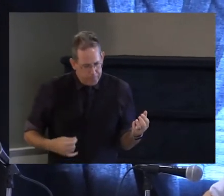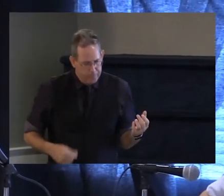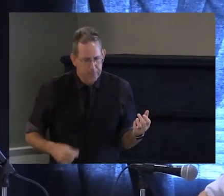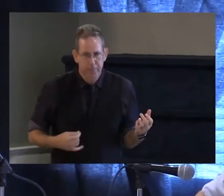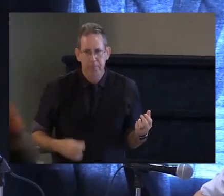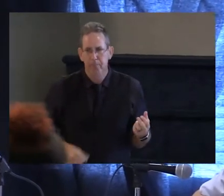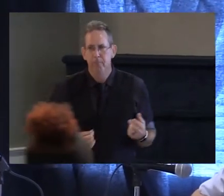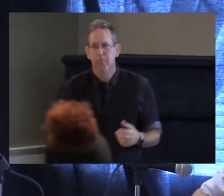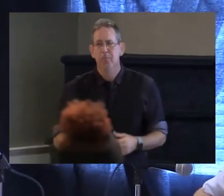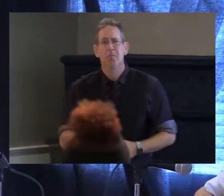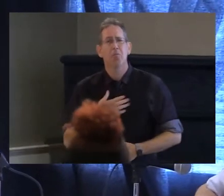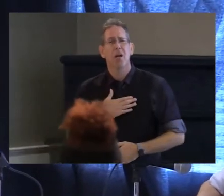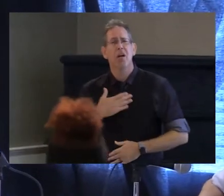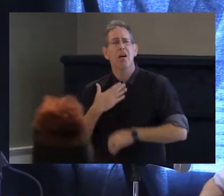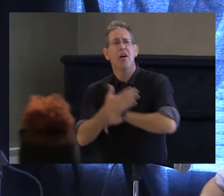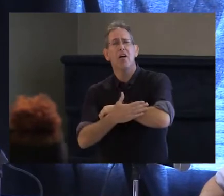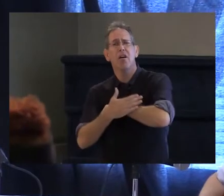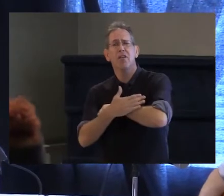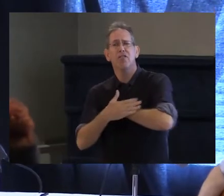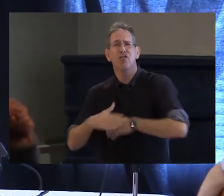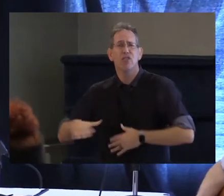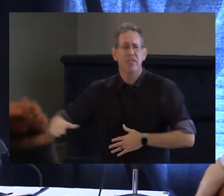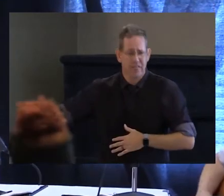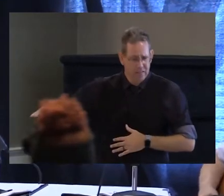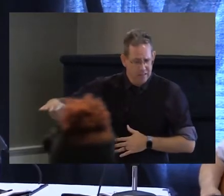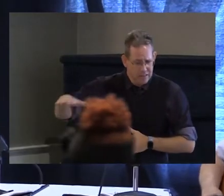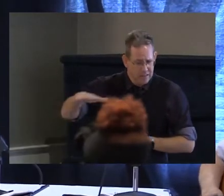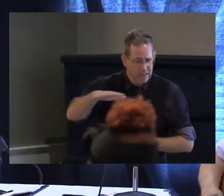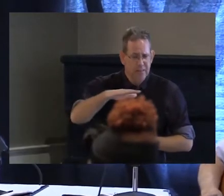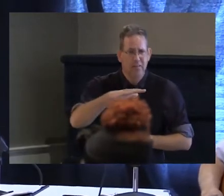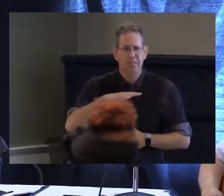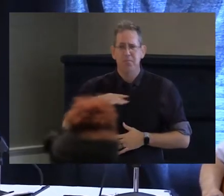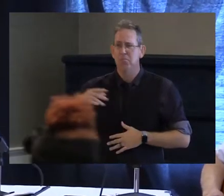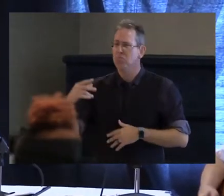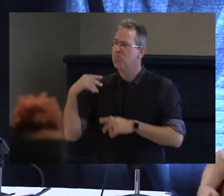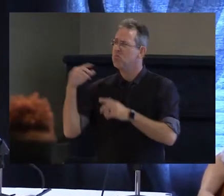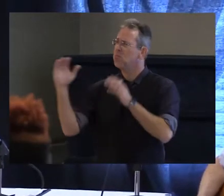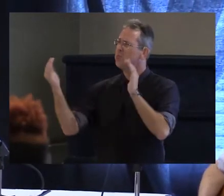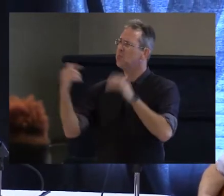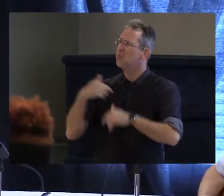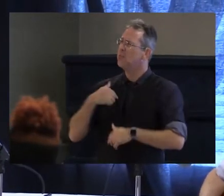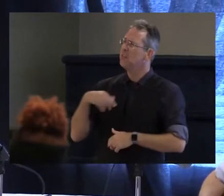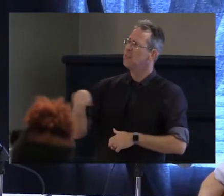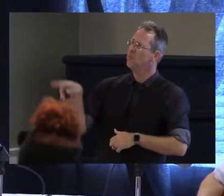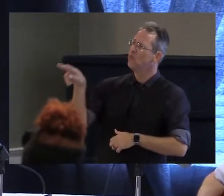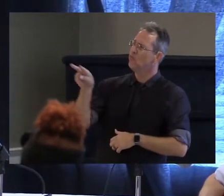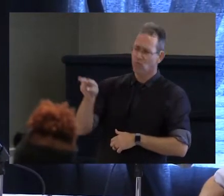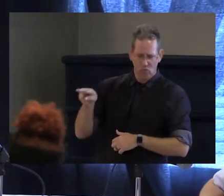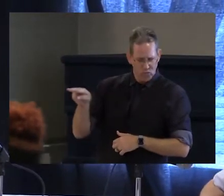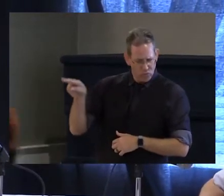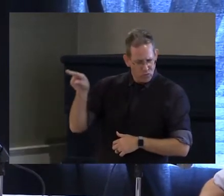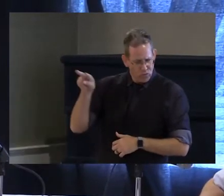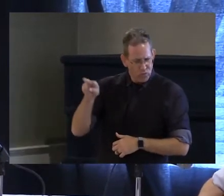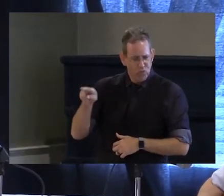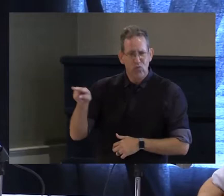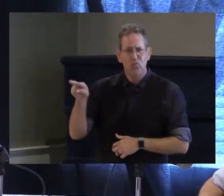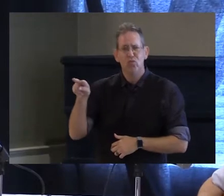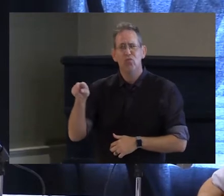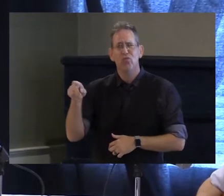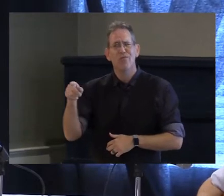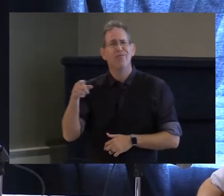My country seems to me could use